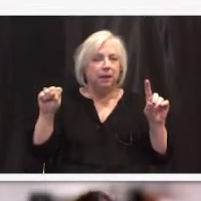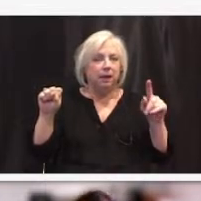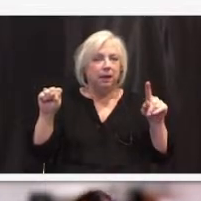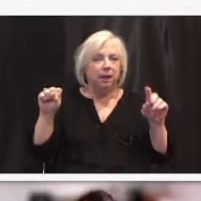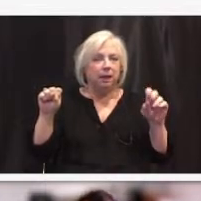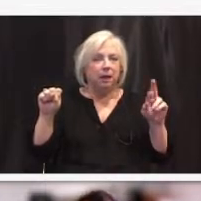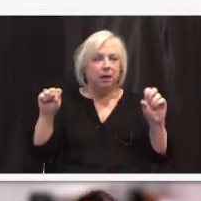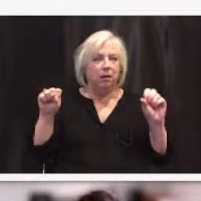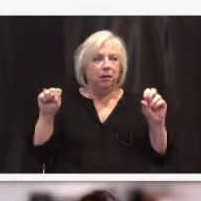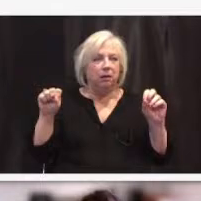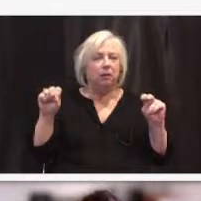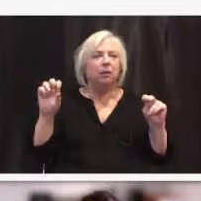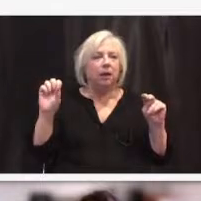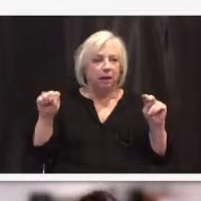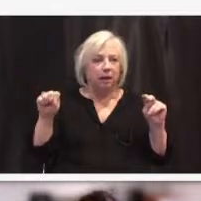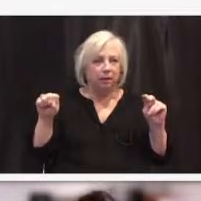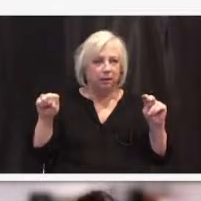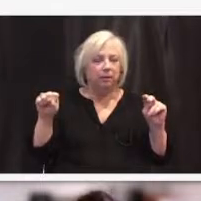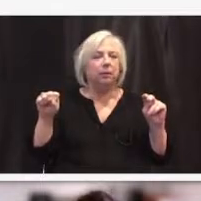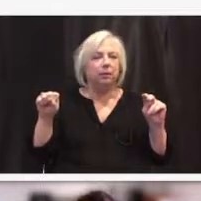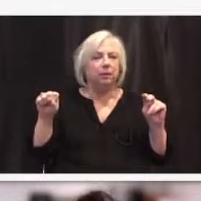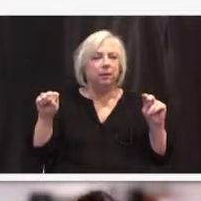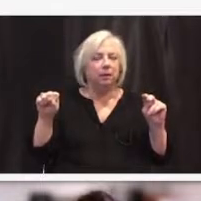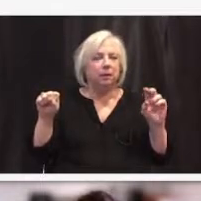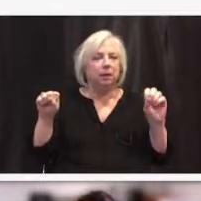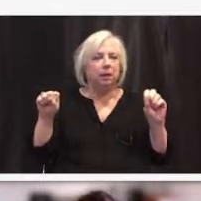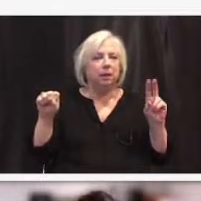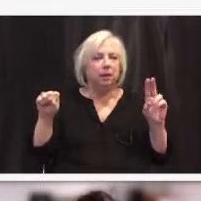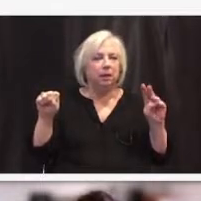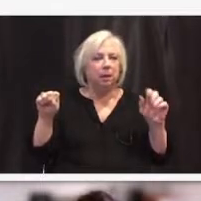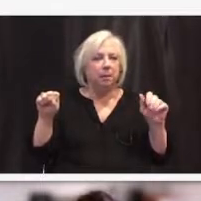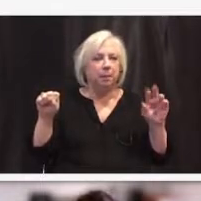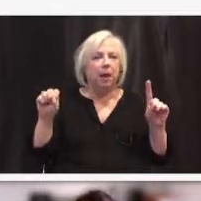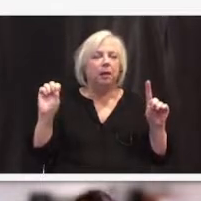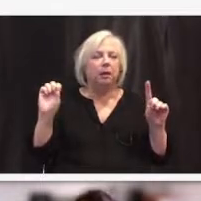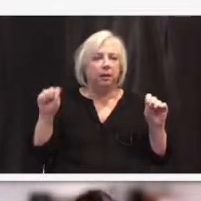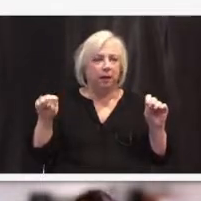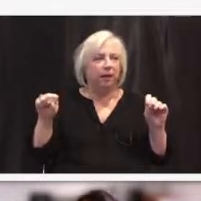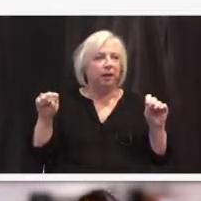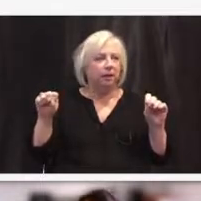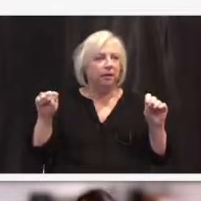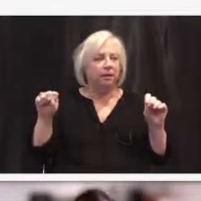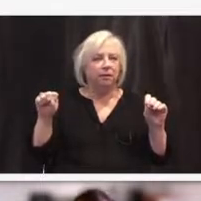Person? Yes. Samad? Yes.